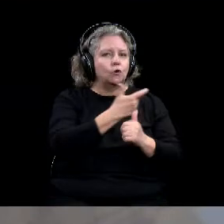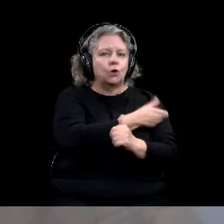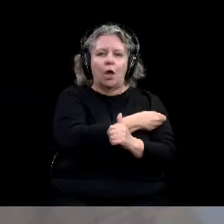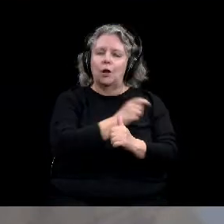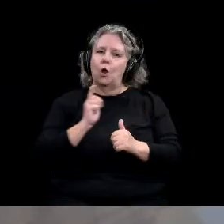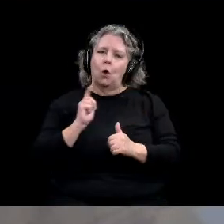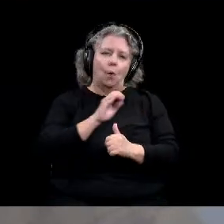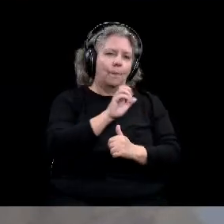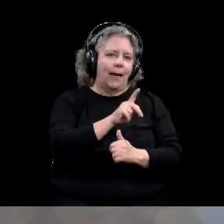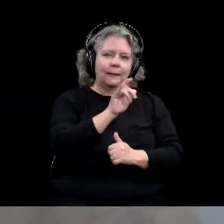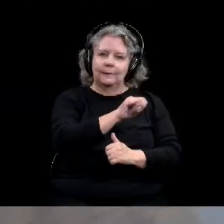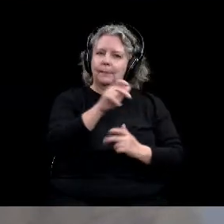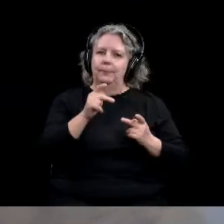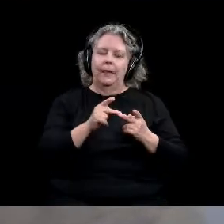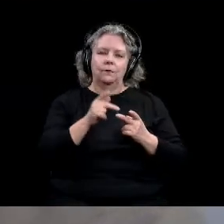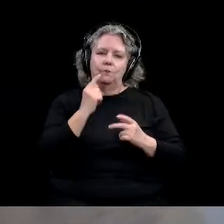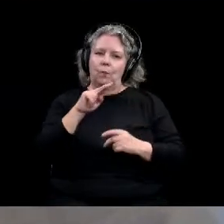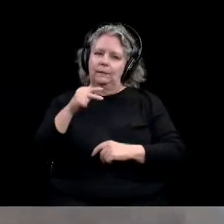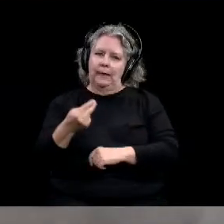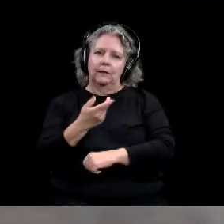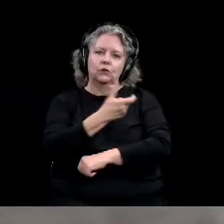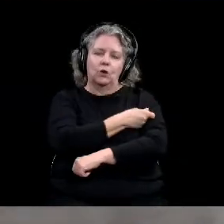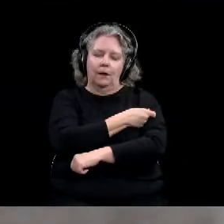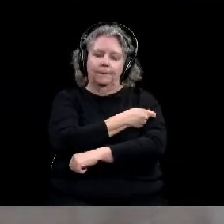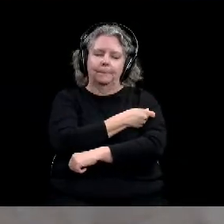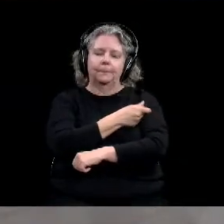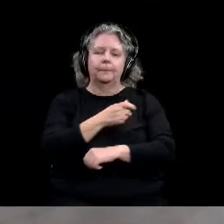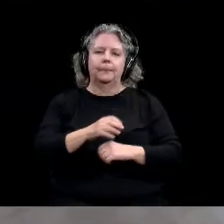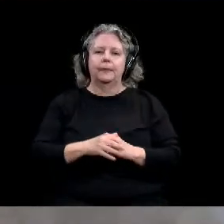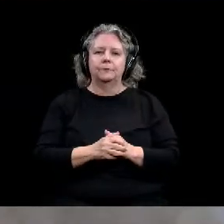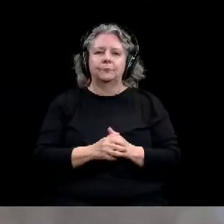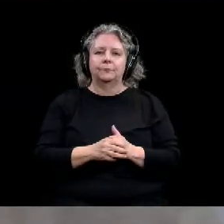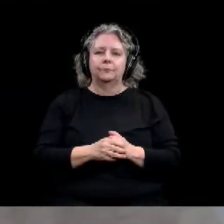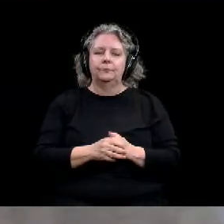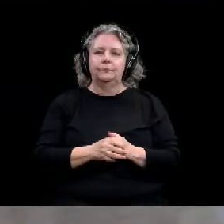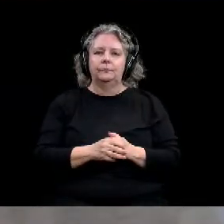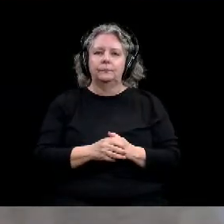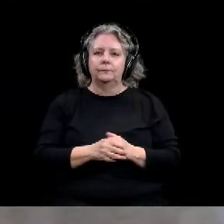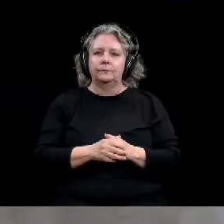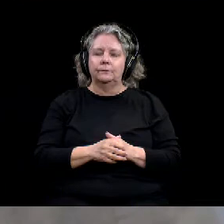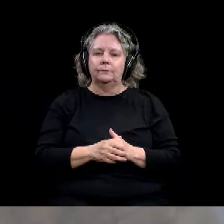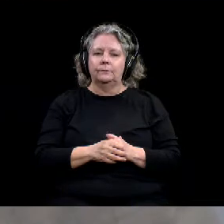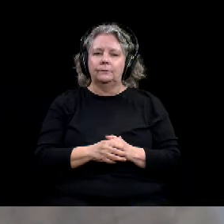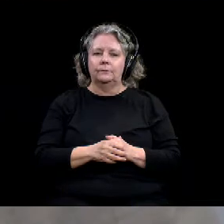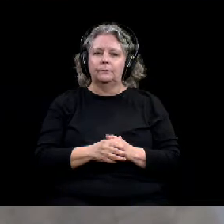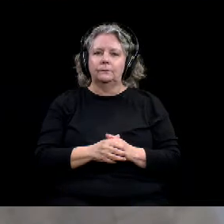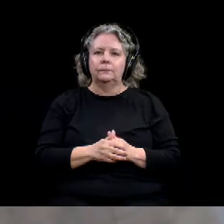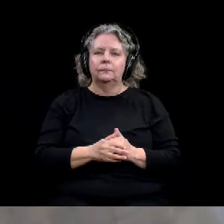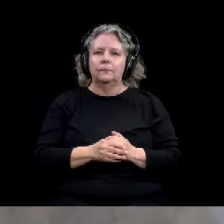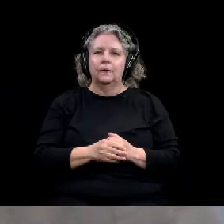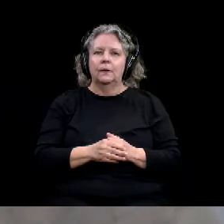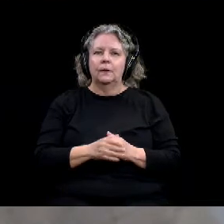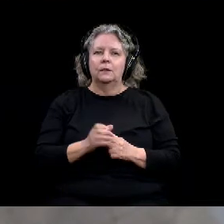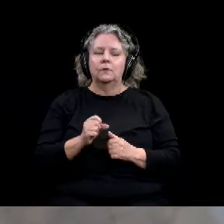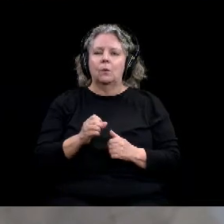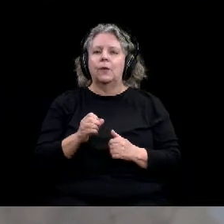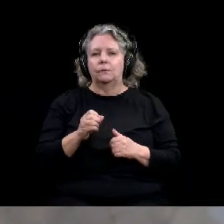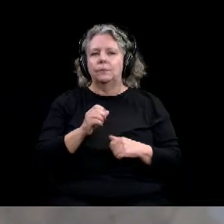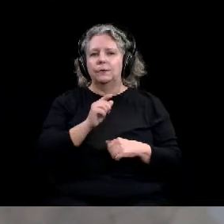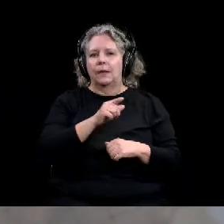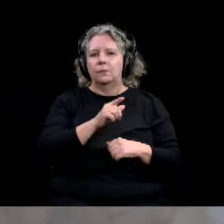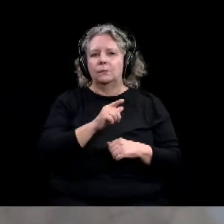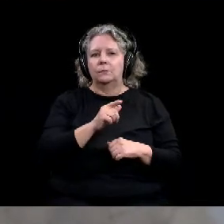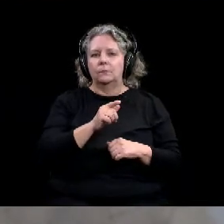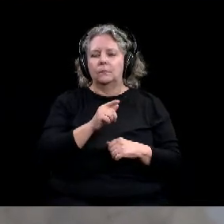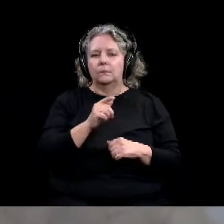after the appropriate time period from the first dose. Under the guidance, the health district is receiving